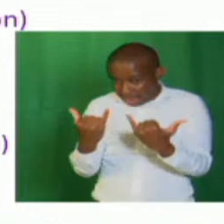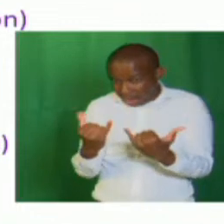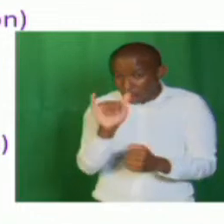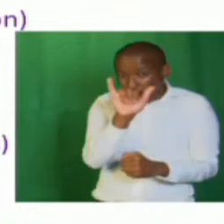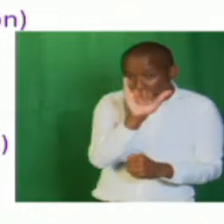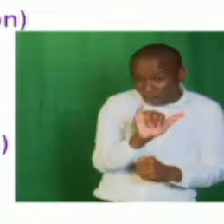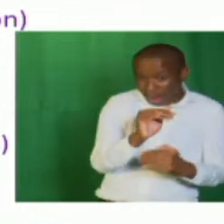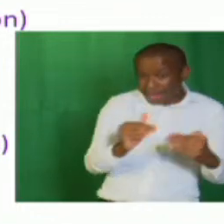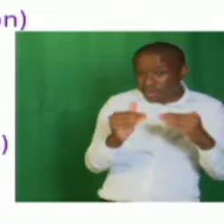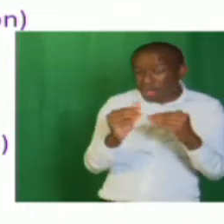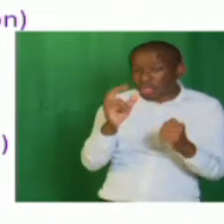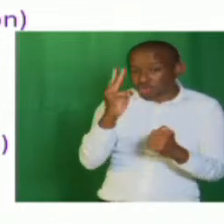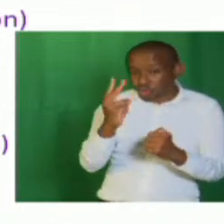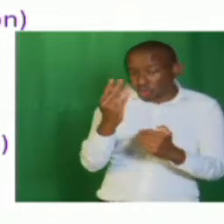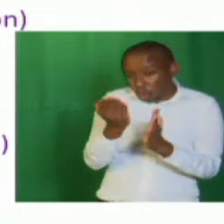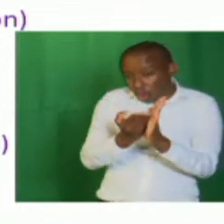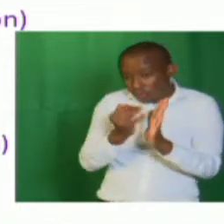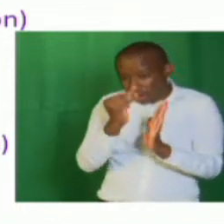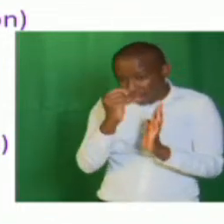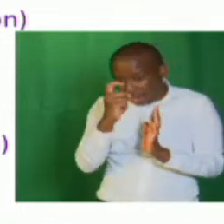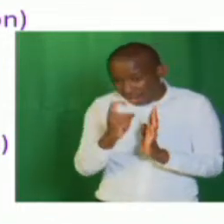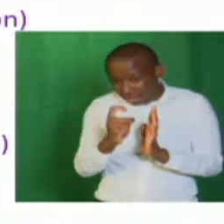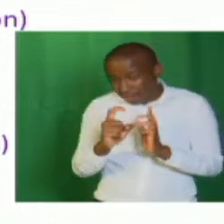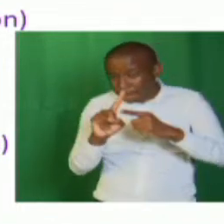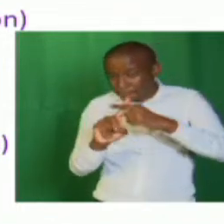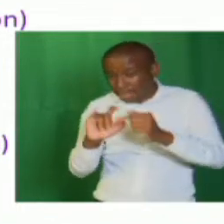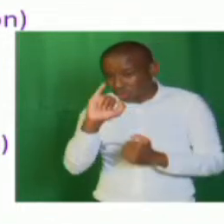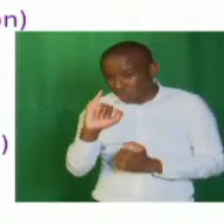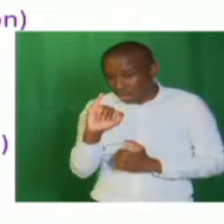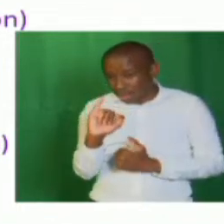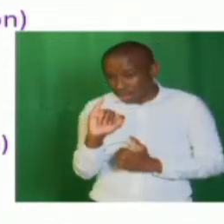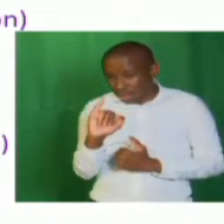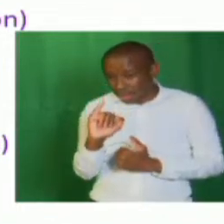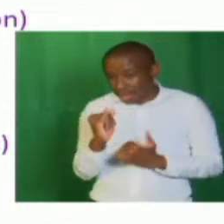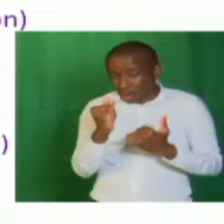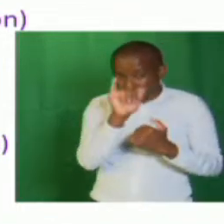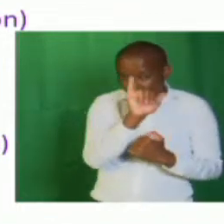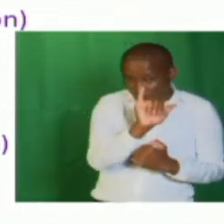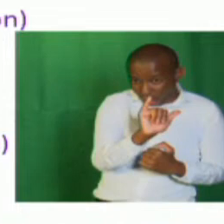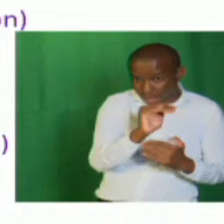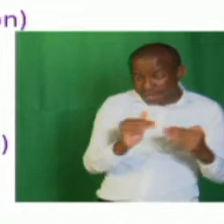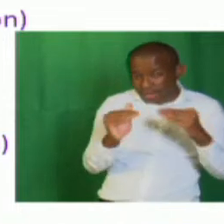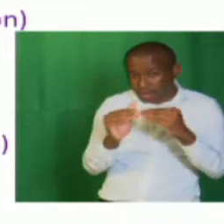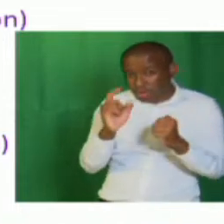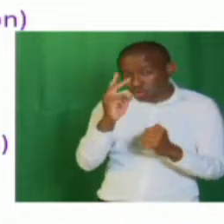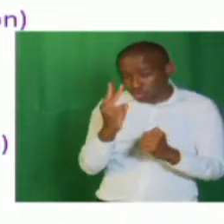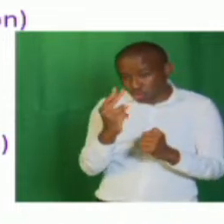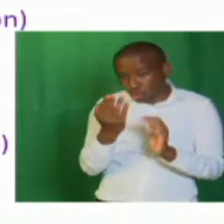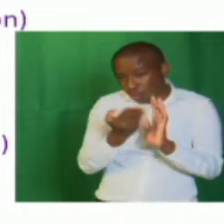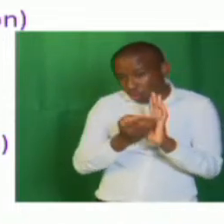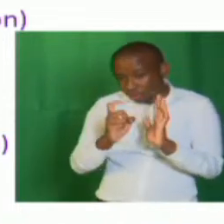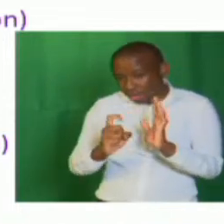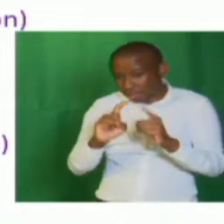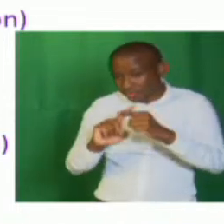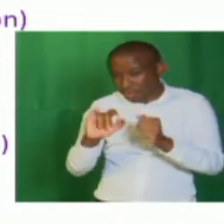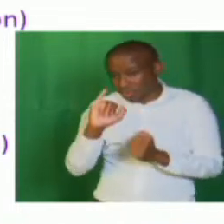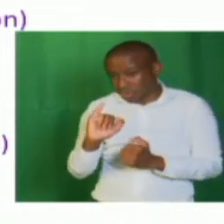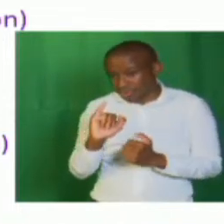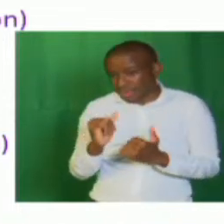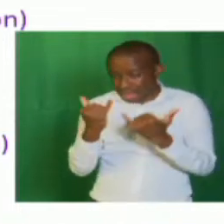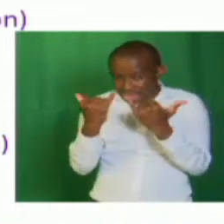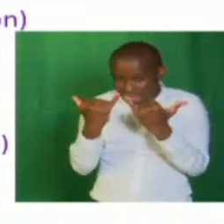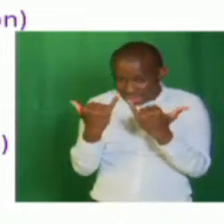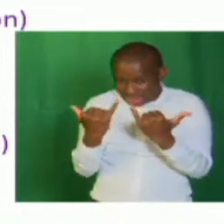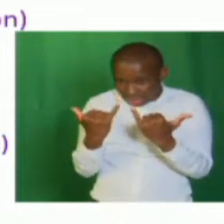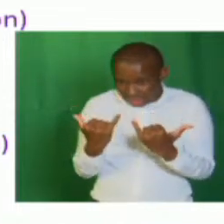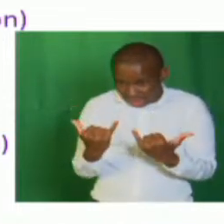y is equals to 2 over x plus 1. Y is equals to 2 over x plus 1. So